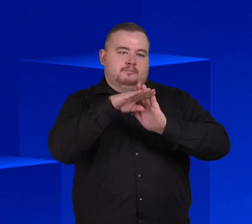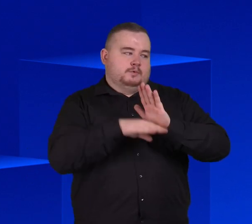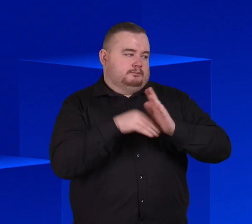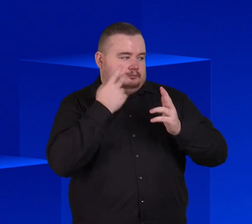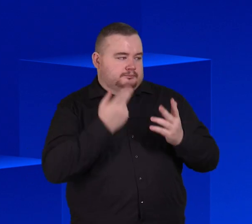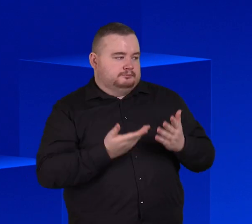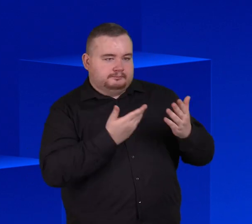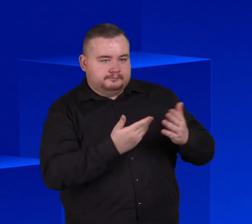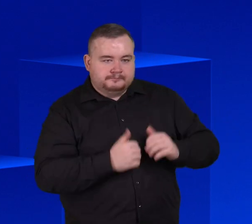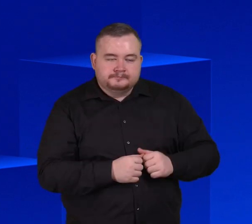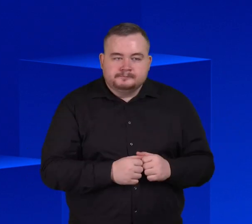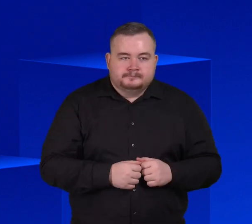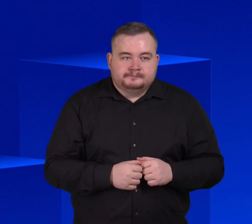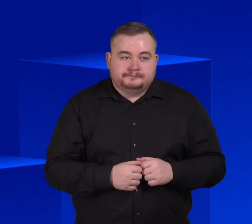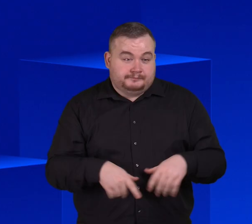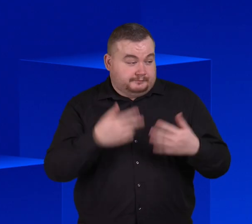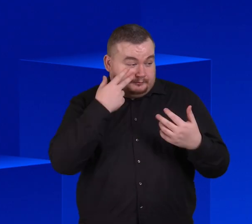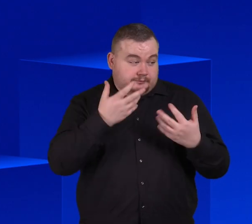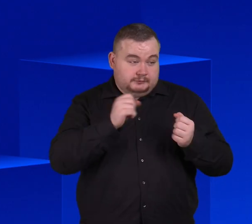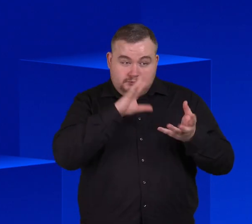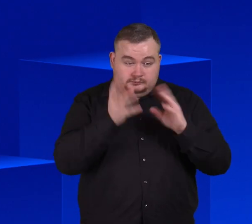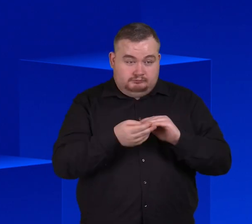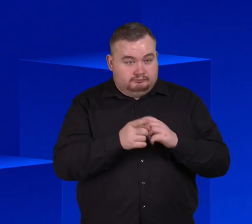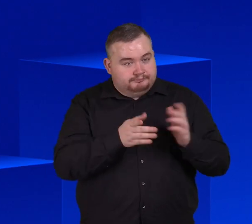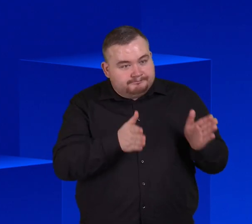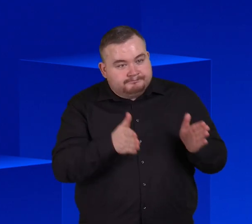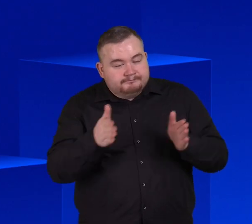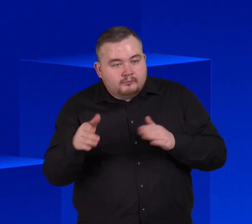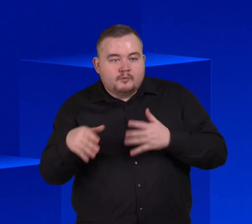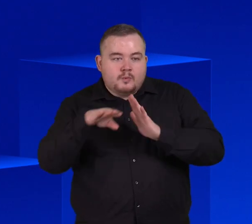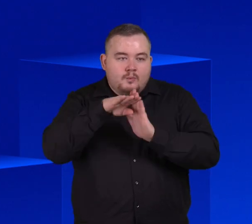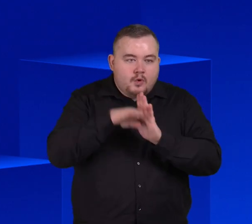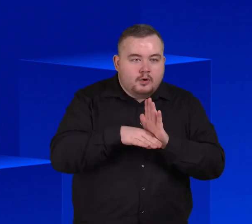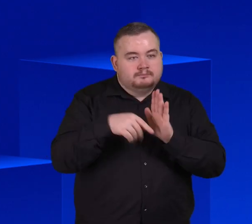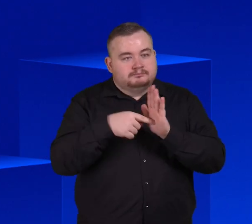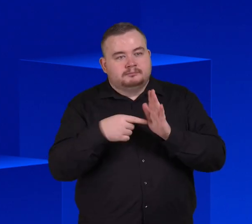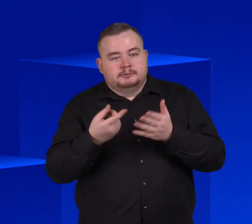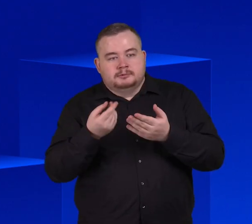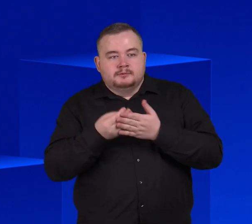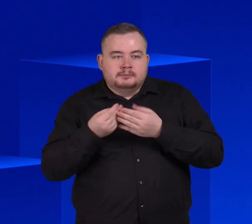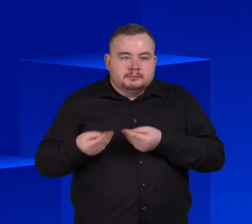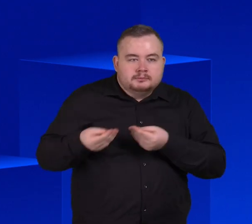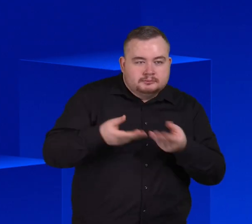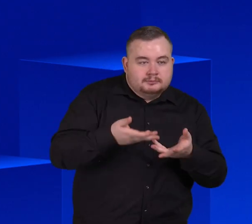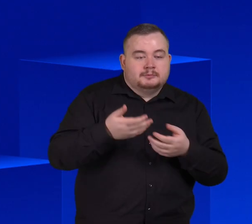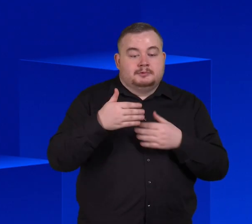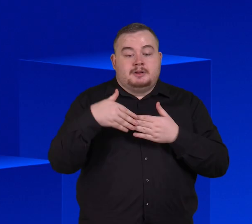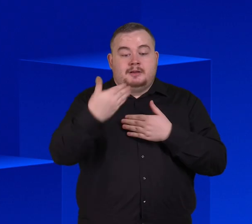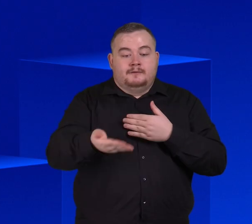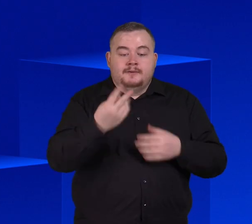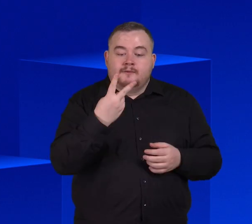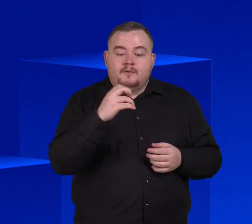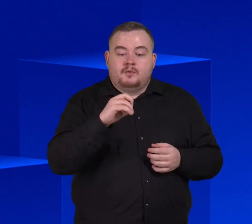And of course, the means which we use from 2013 in our, let's say,